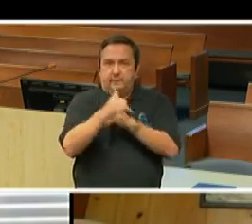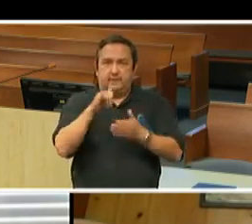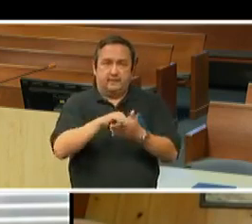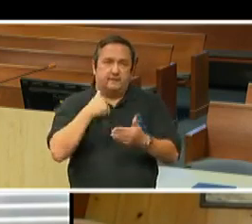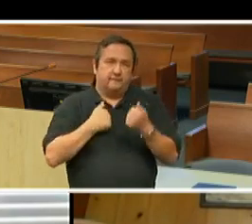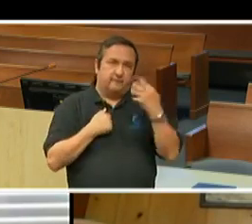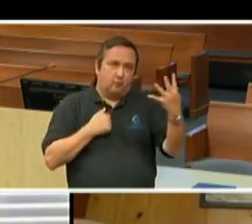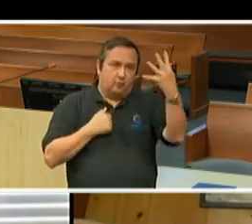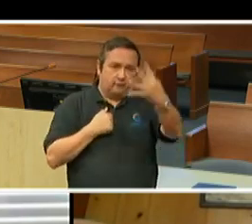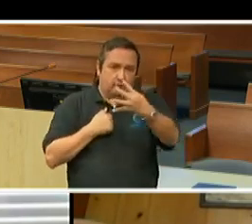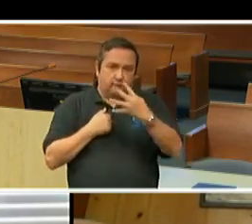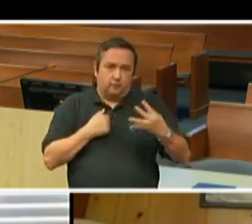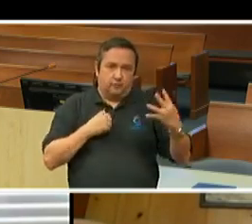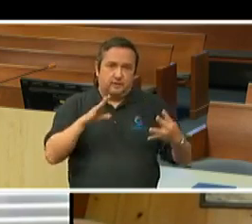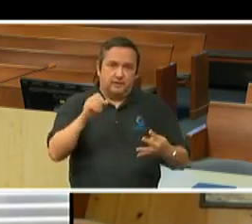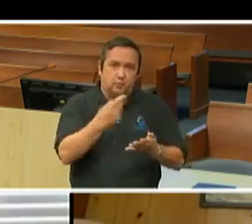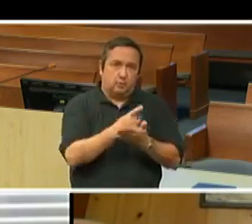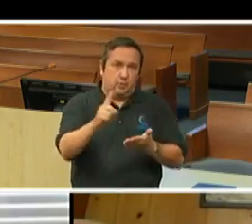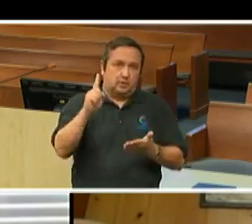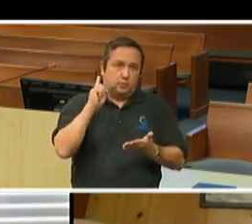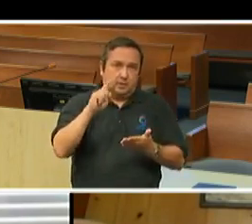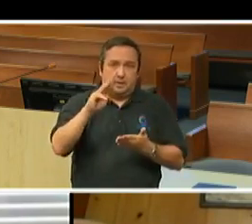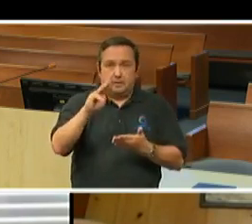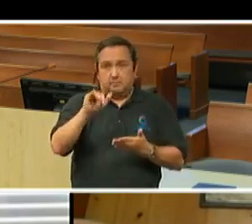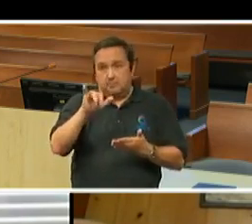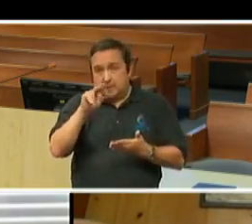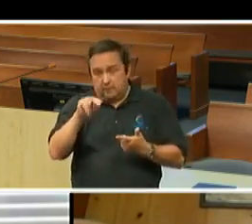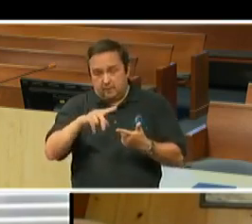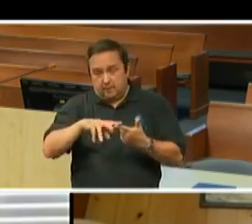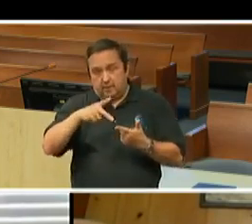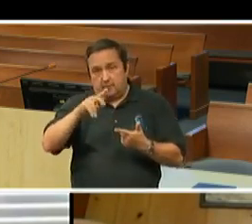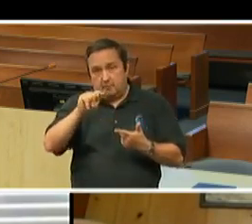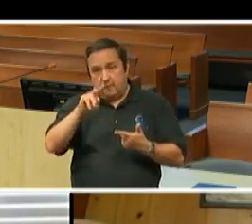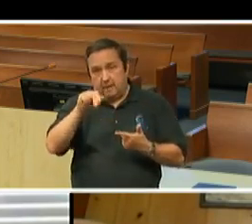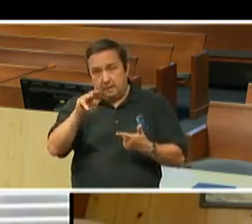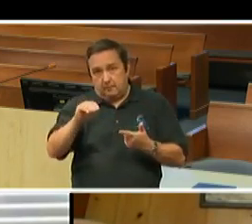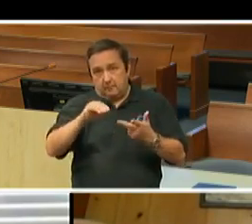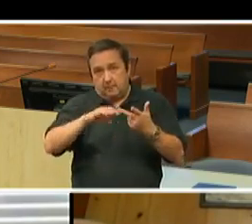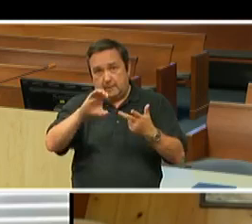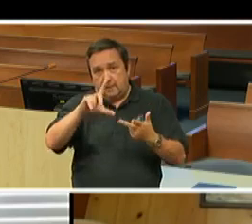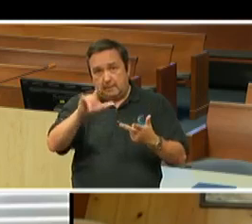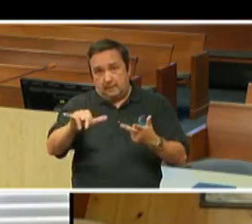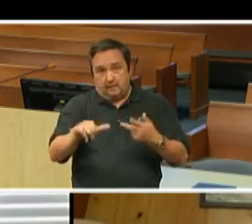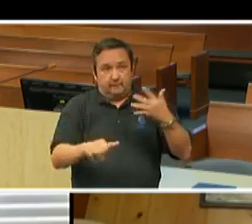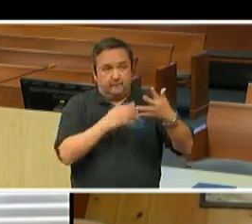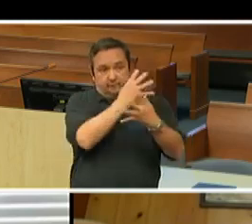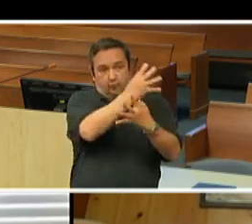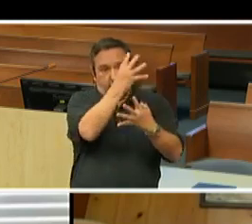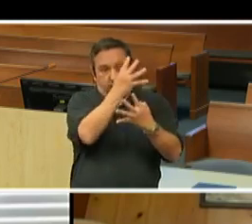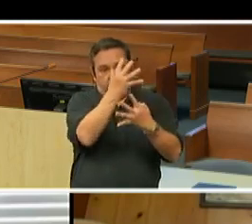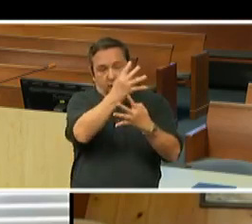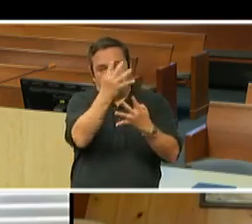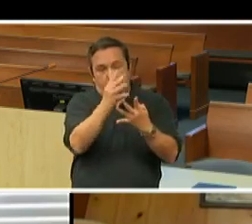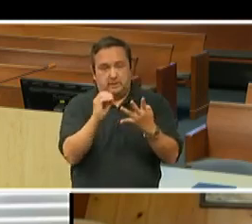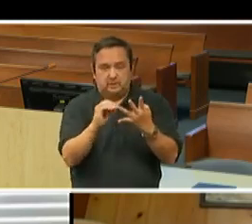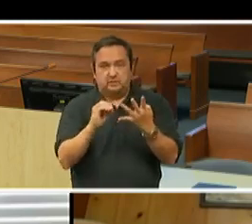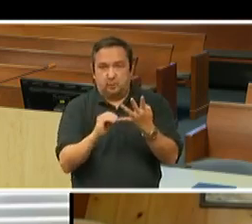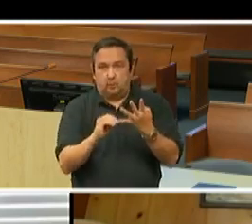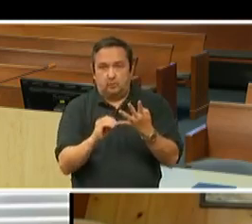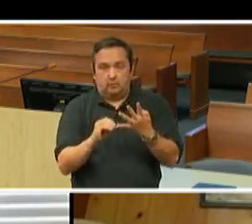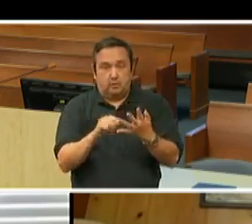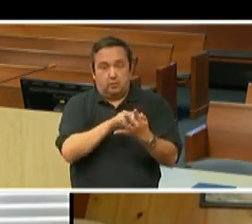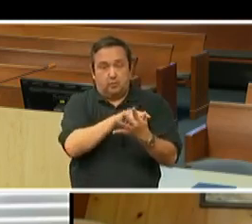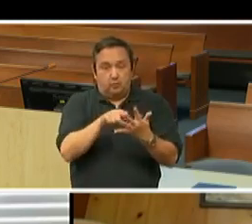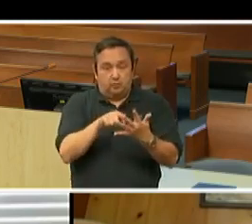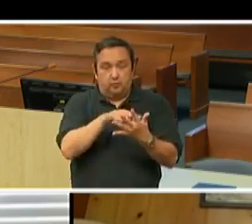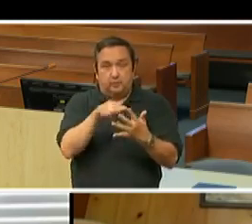four cases a week ago: Marion, Putnam, and Clay. Clay County had four, the other two had zero. Those three